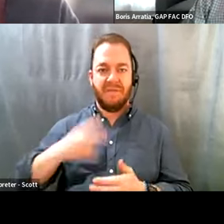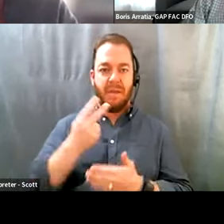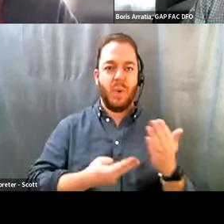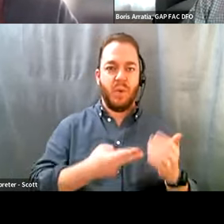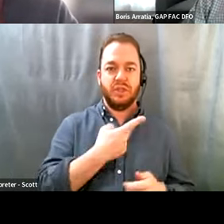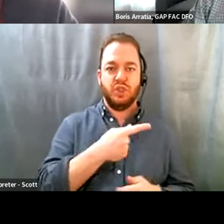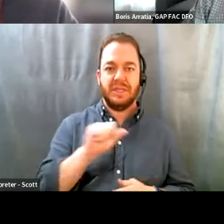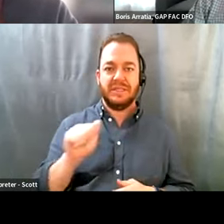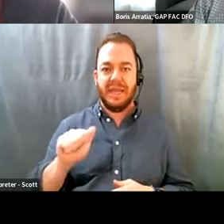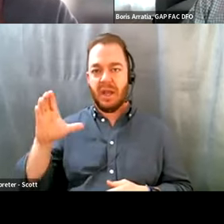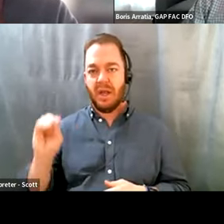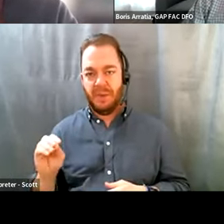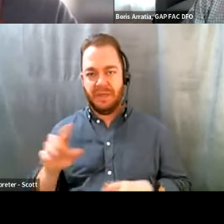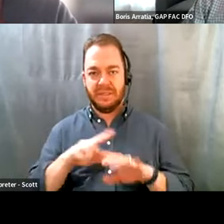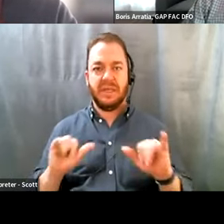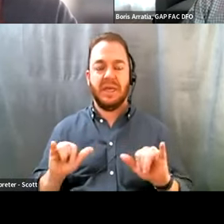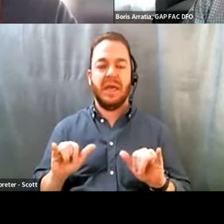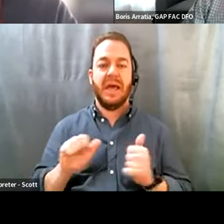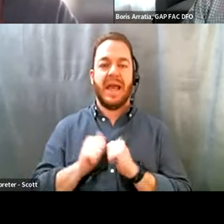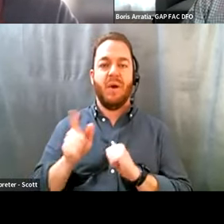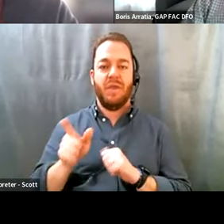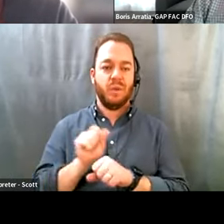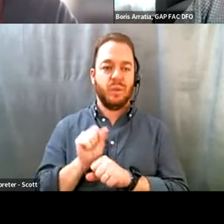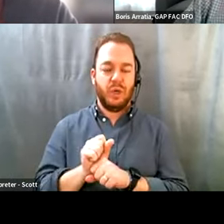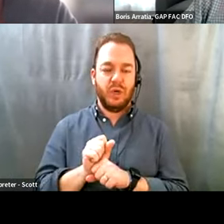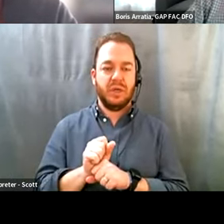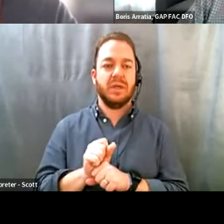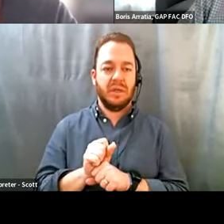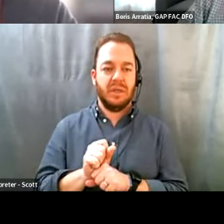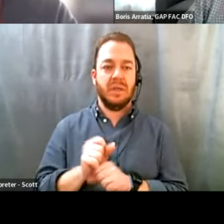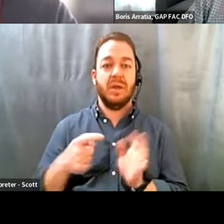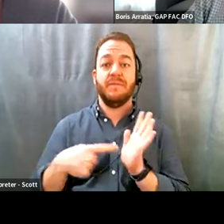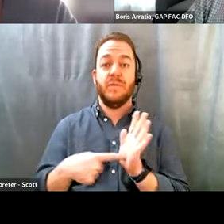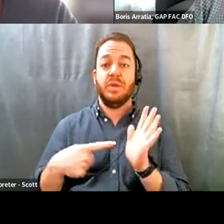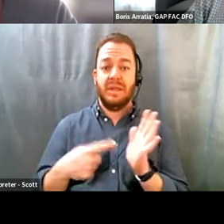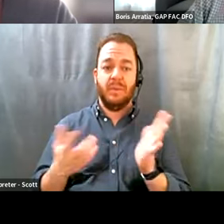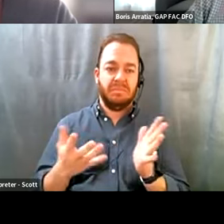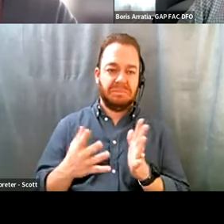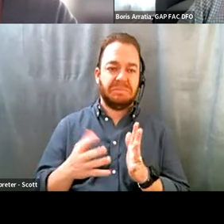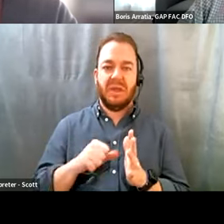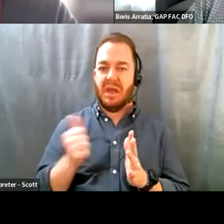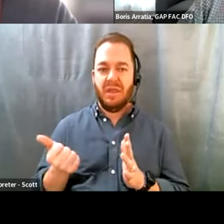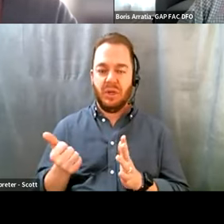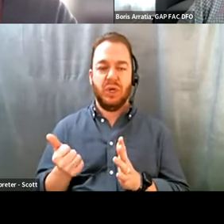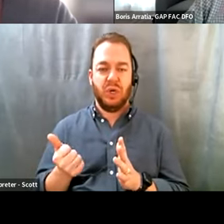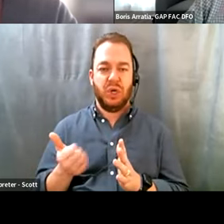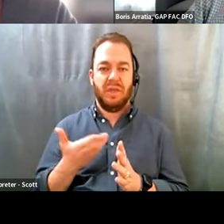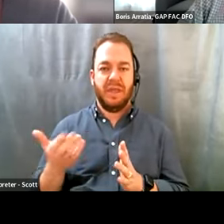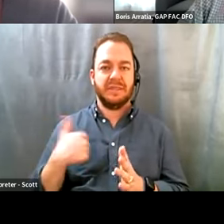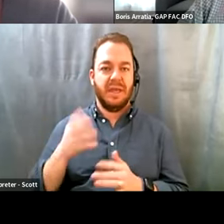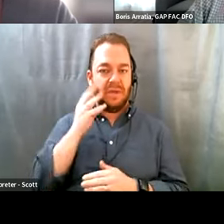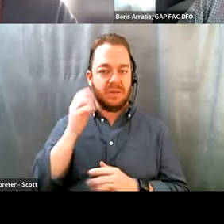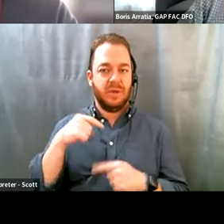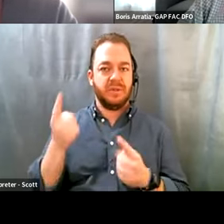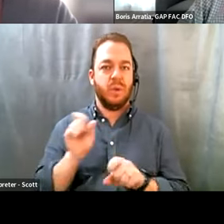GSA and companies, how those might work, for example, and any other things that I've